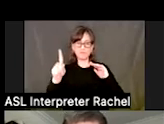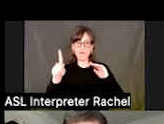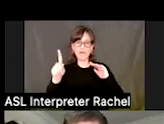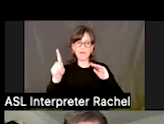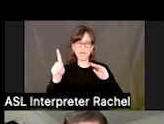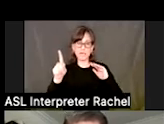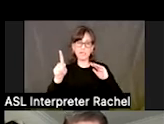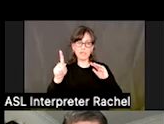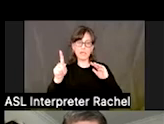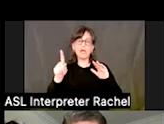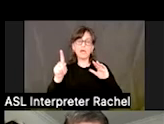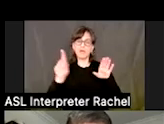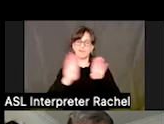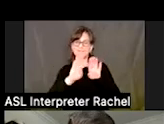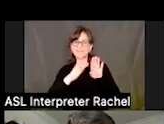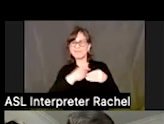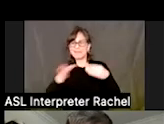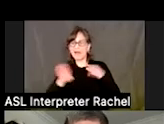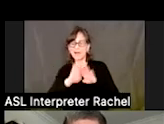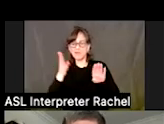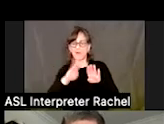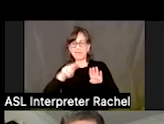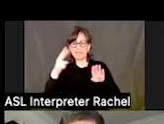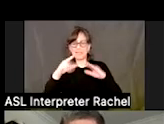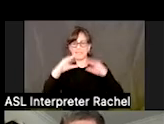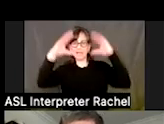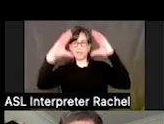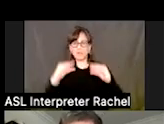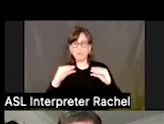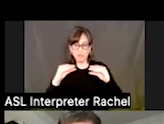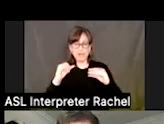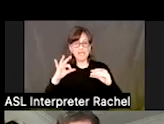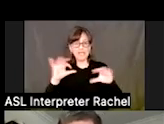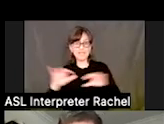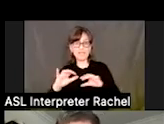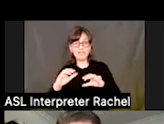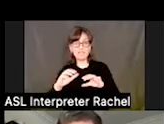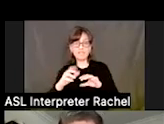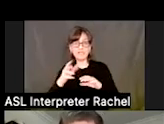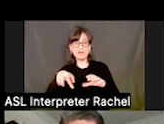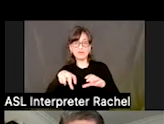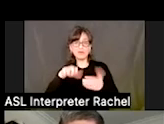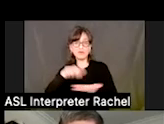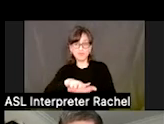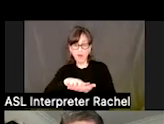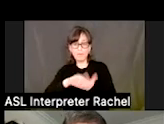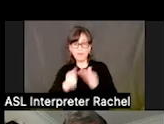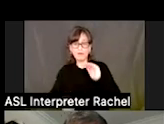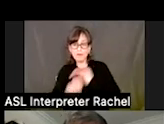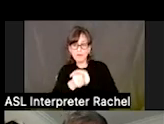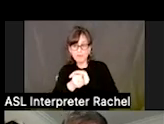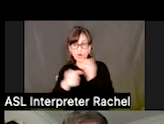and the second floor collapsed on top of them. Had they practiced drop cover and hold on, they might be alive today, but unfortunately